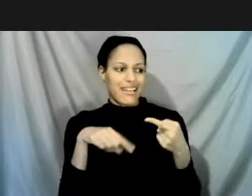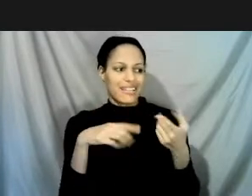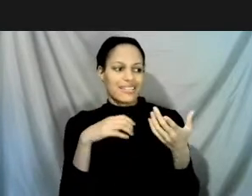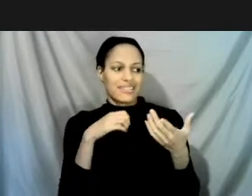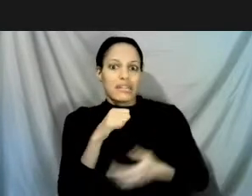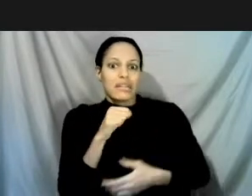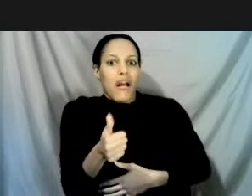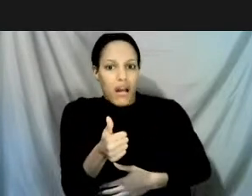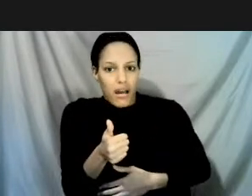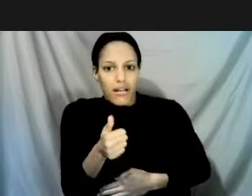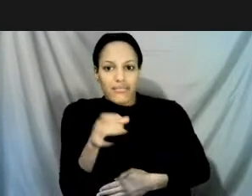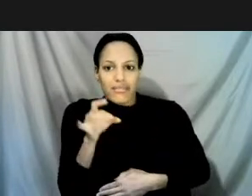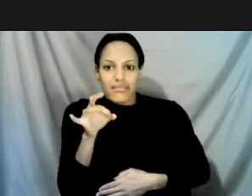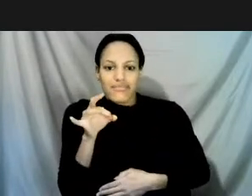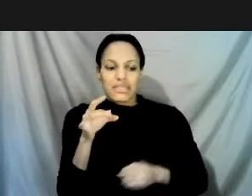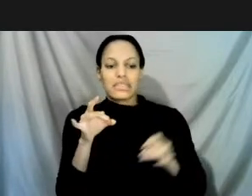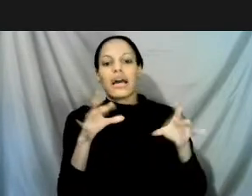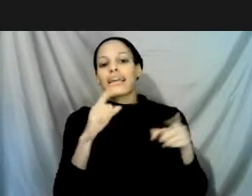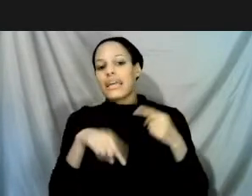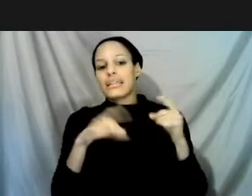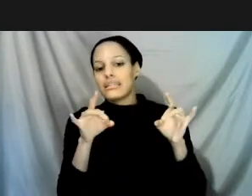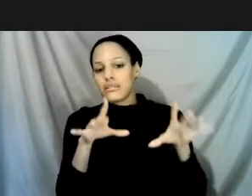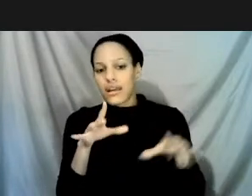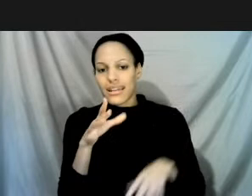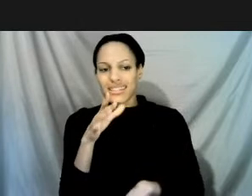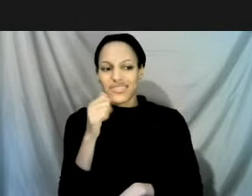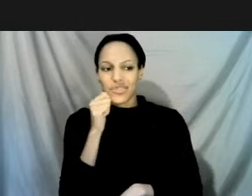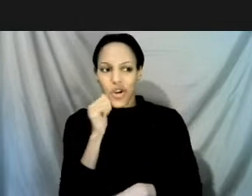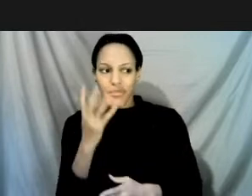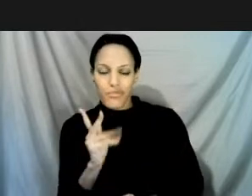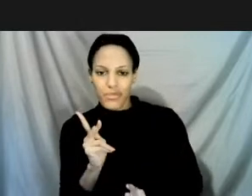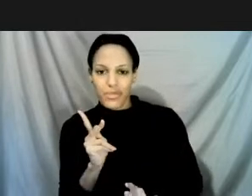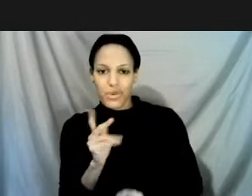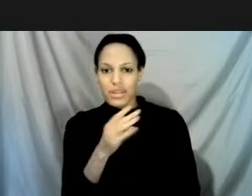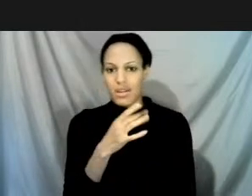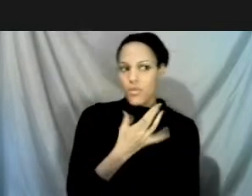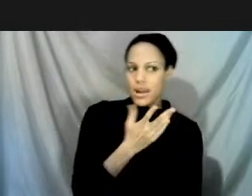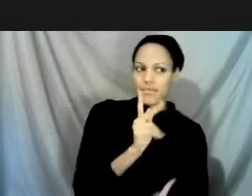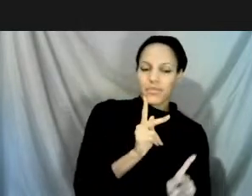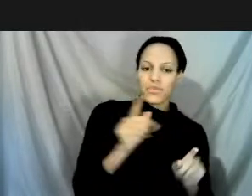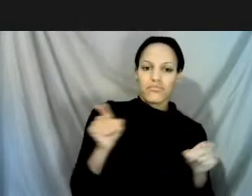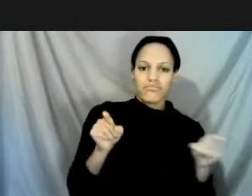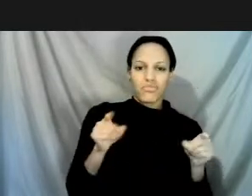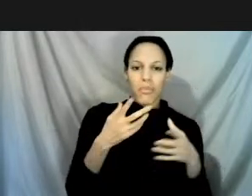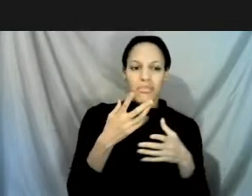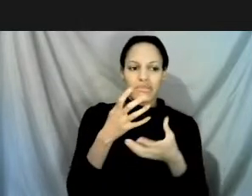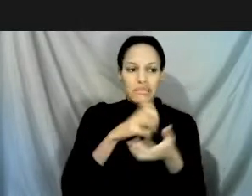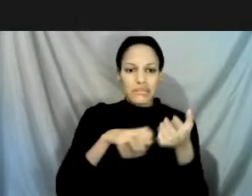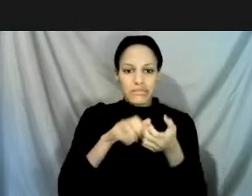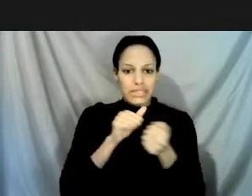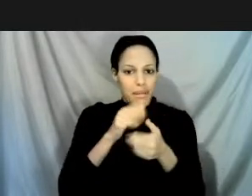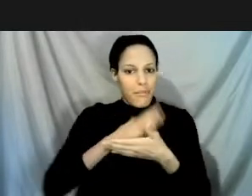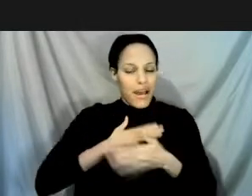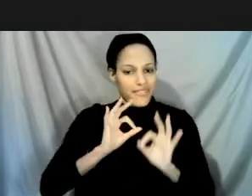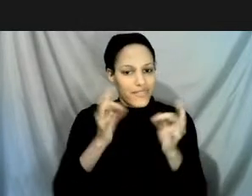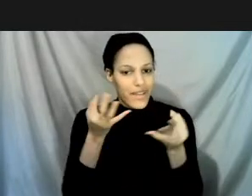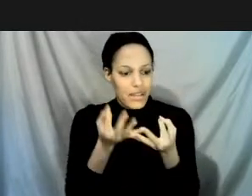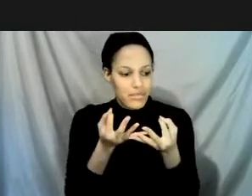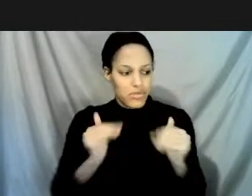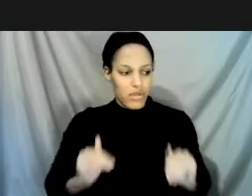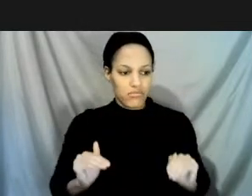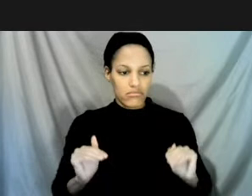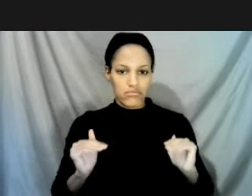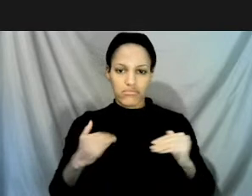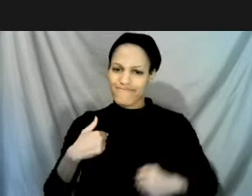not like white people or light, really white looking people. So I never grew up